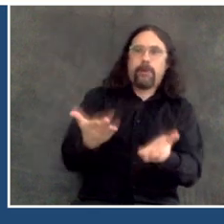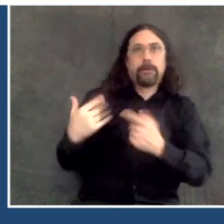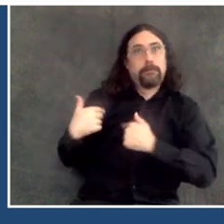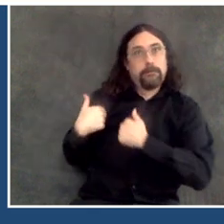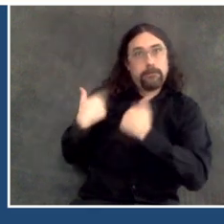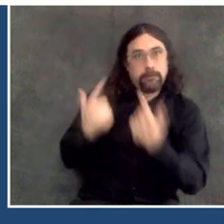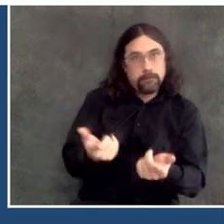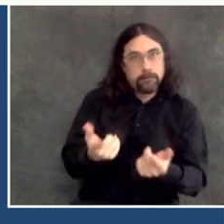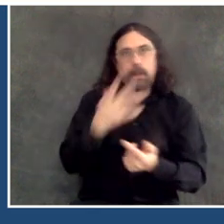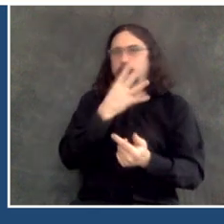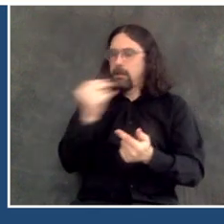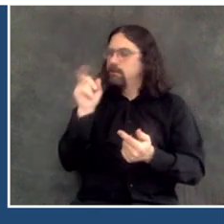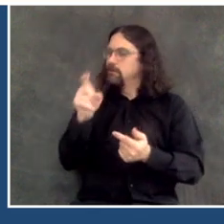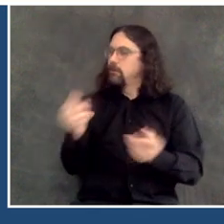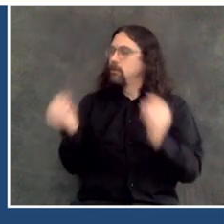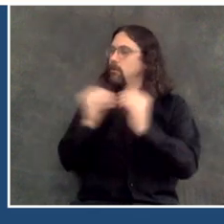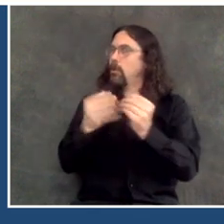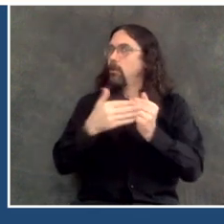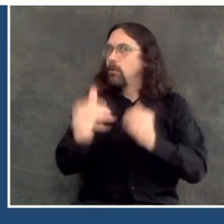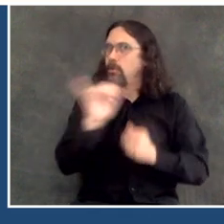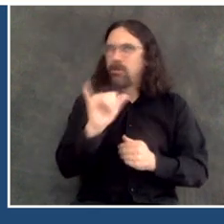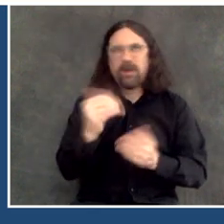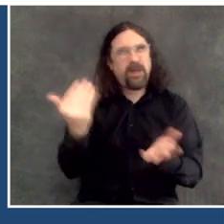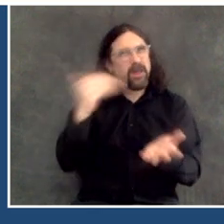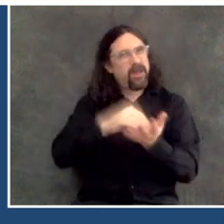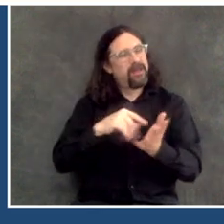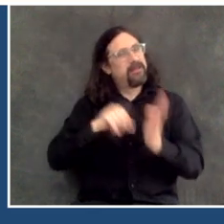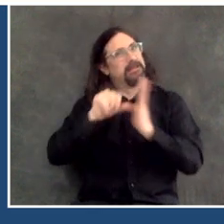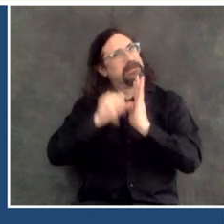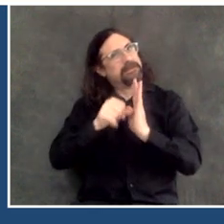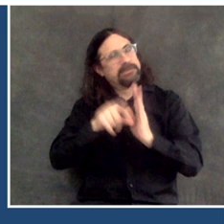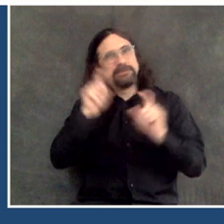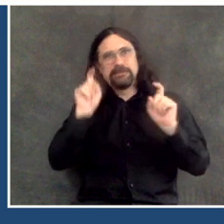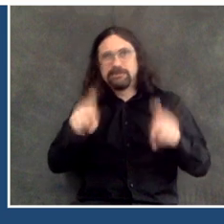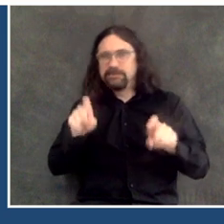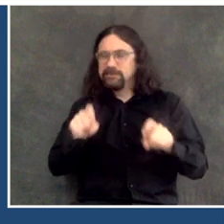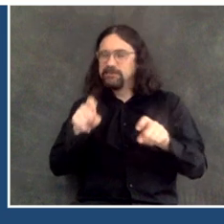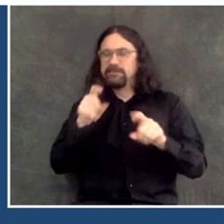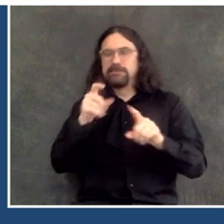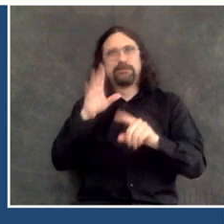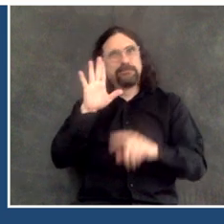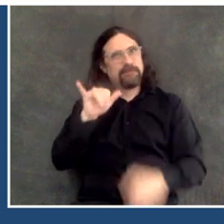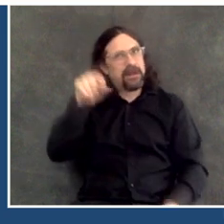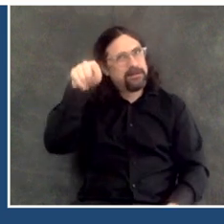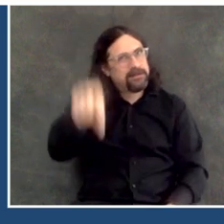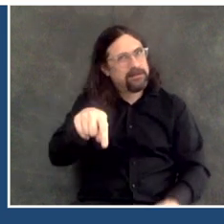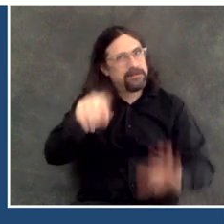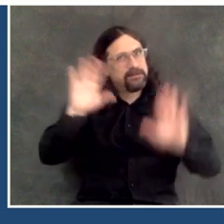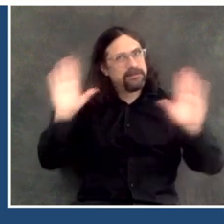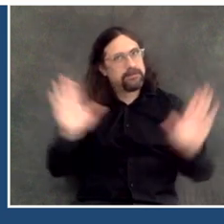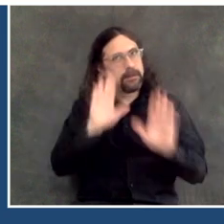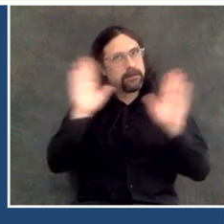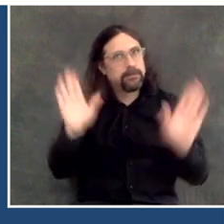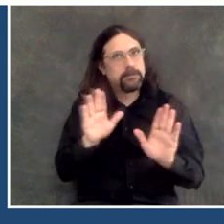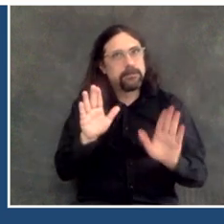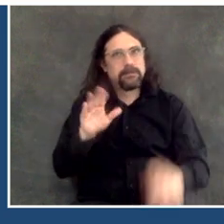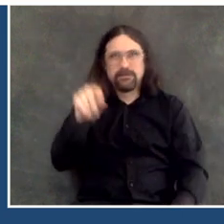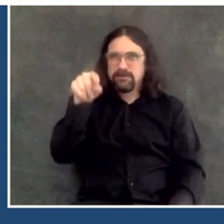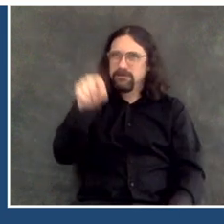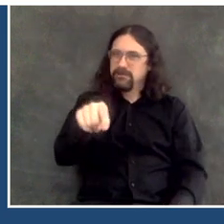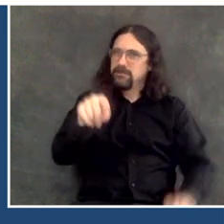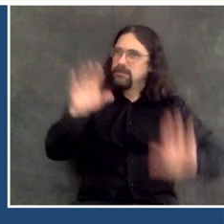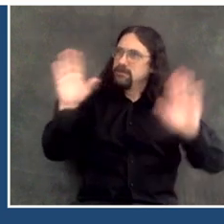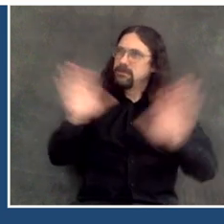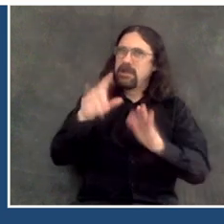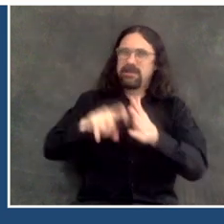Sunday, we are going to start to have challenges immediately. So we have to get the maximum help